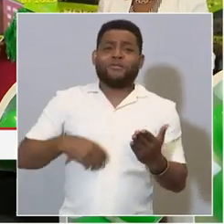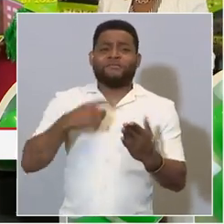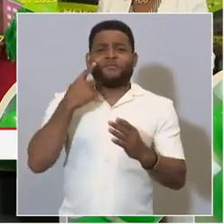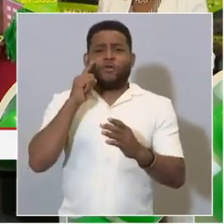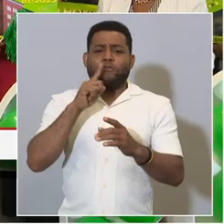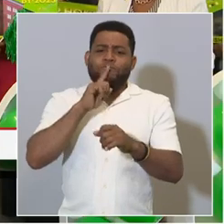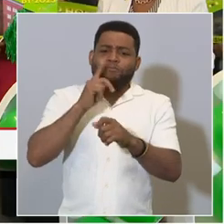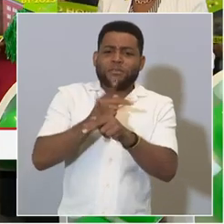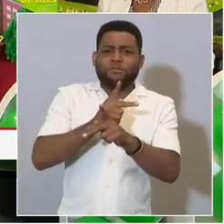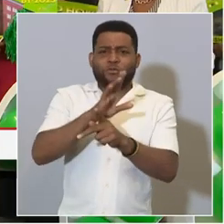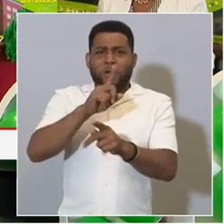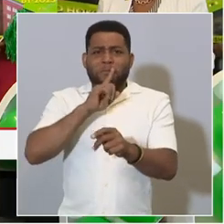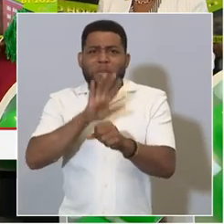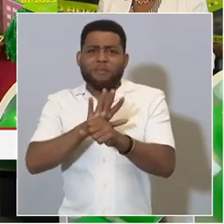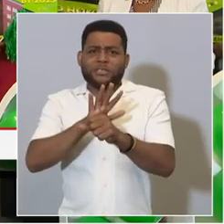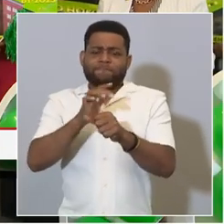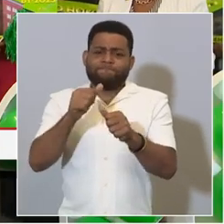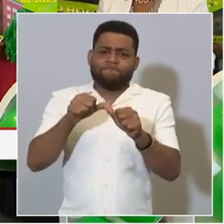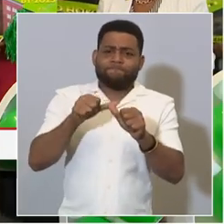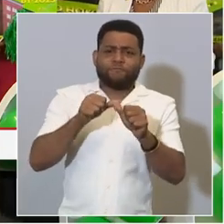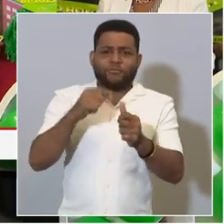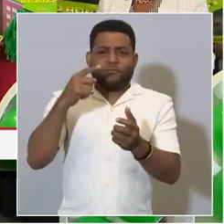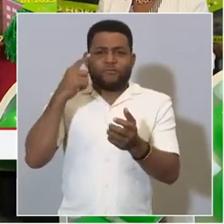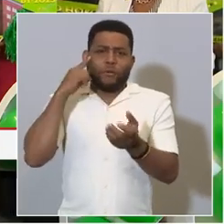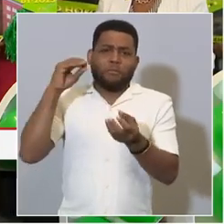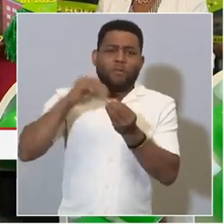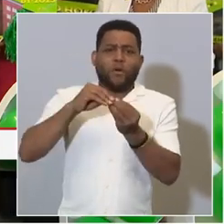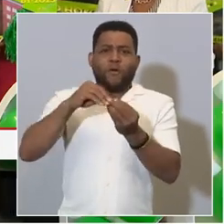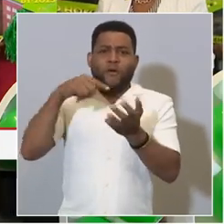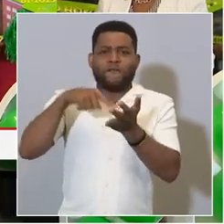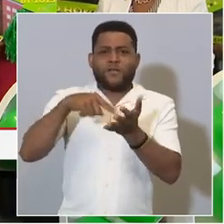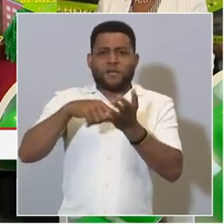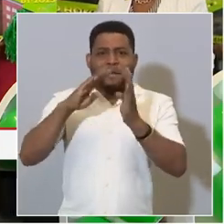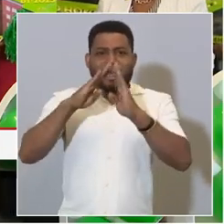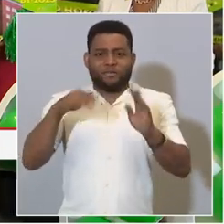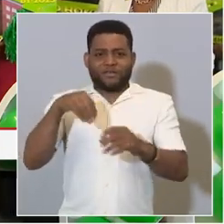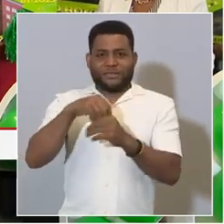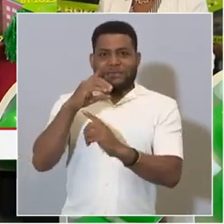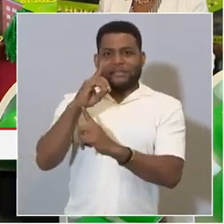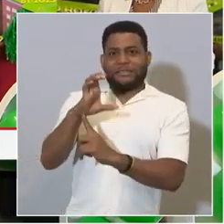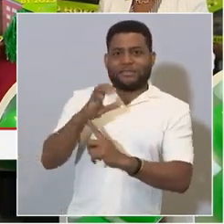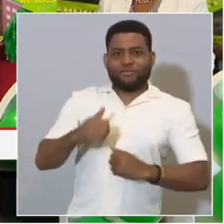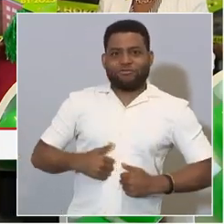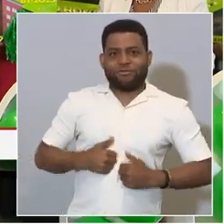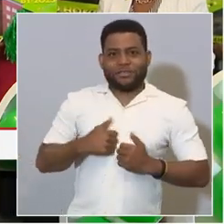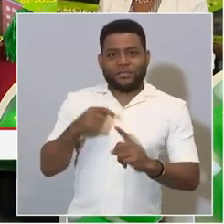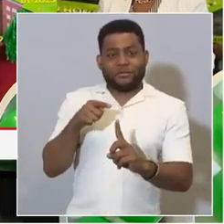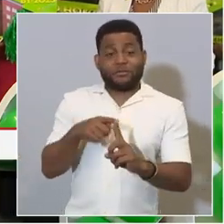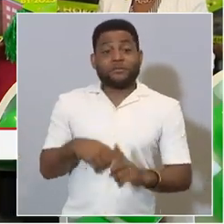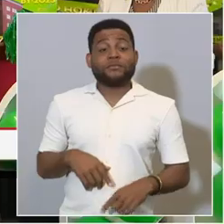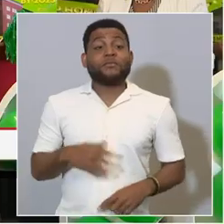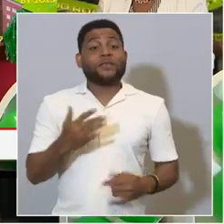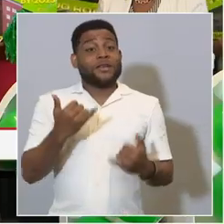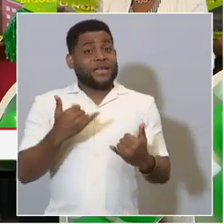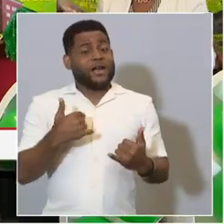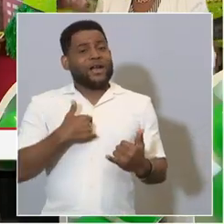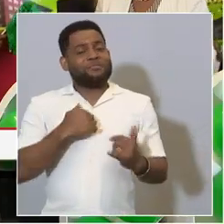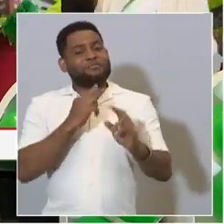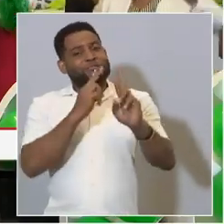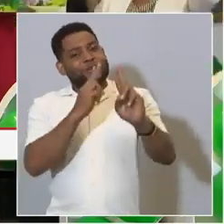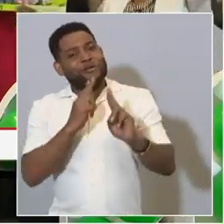DC residents. It is now my honor to introduce you our Mayor, Muriel